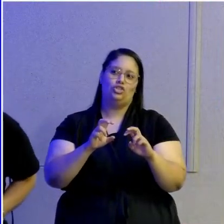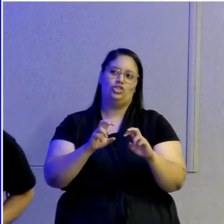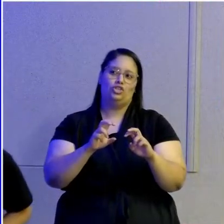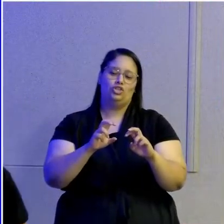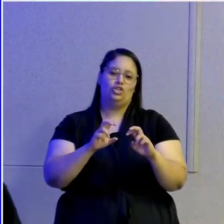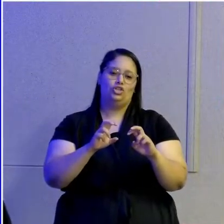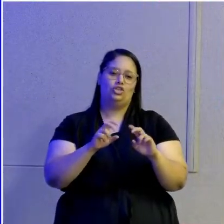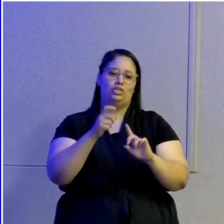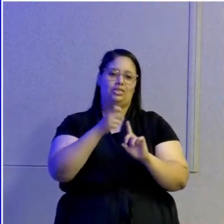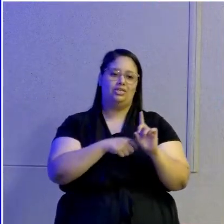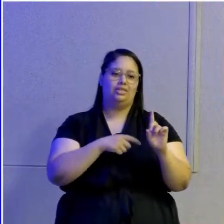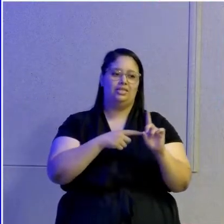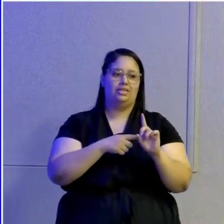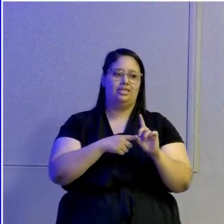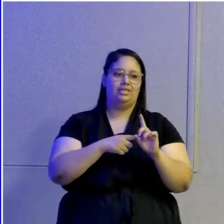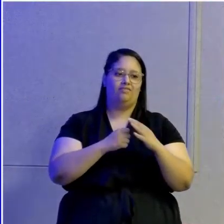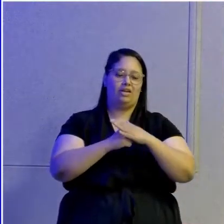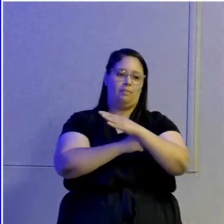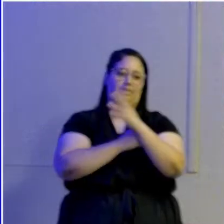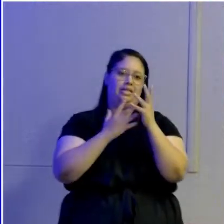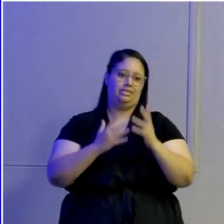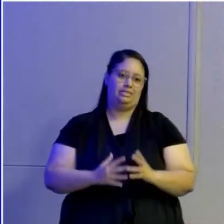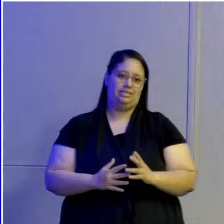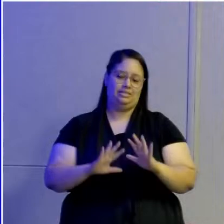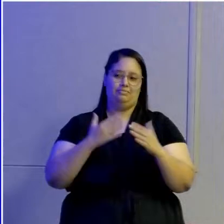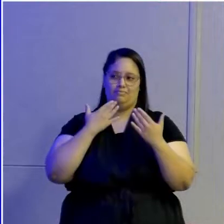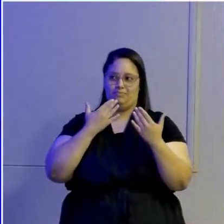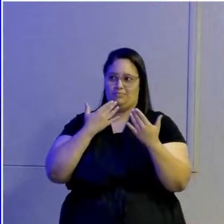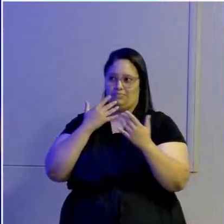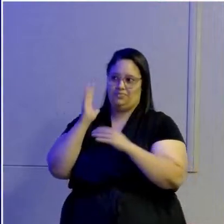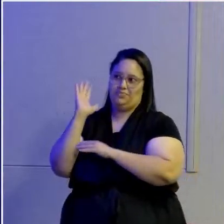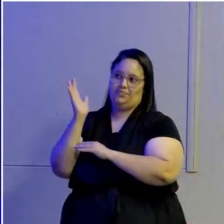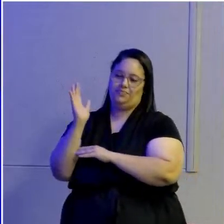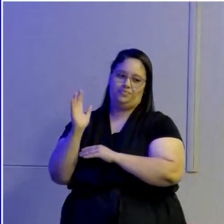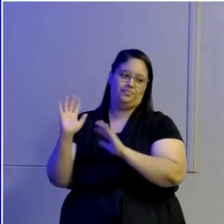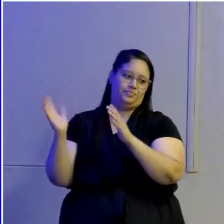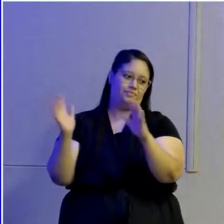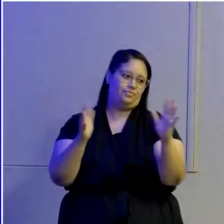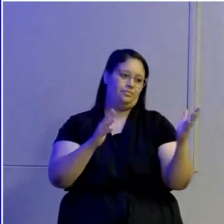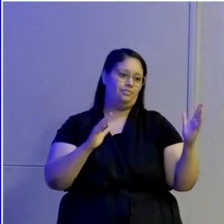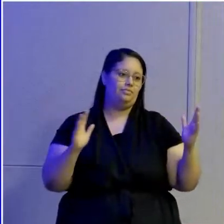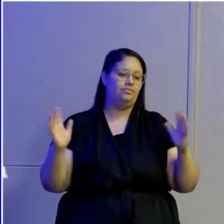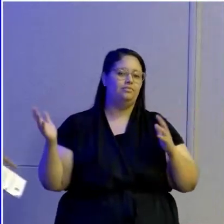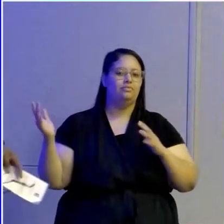at Nelson Mandela University. The floor is yours.